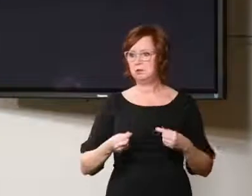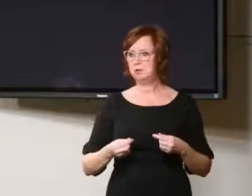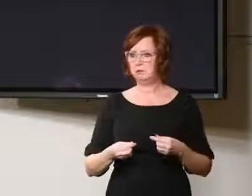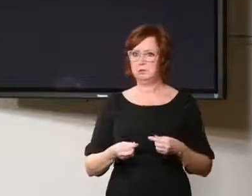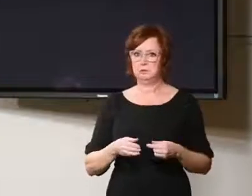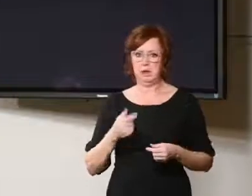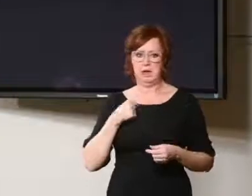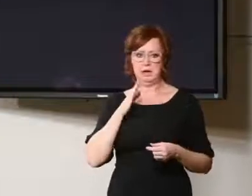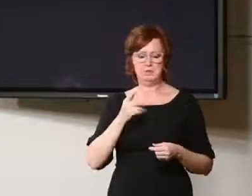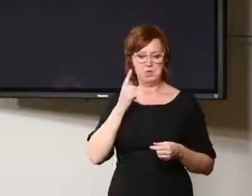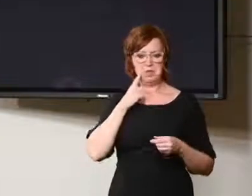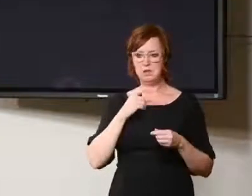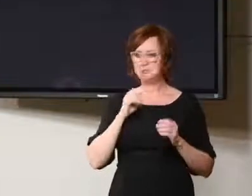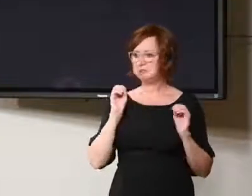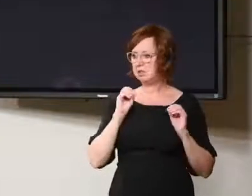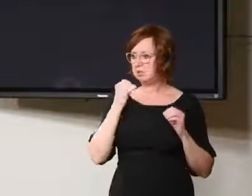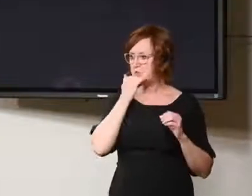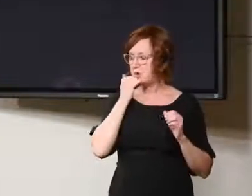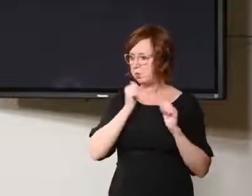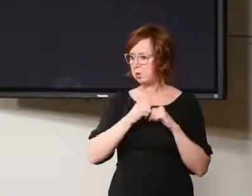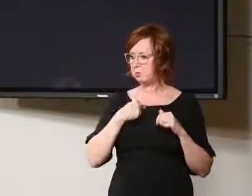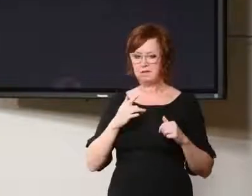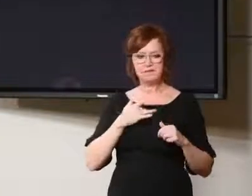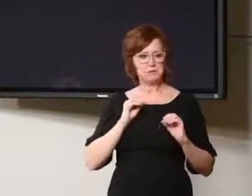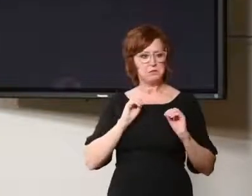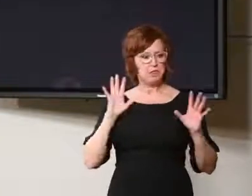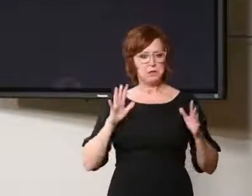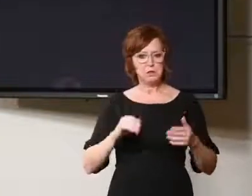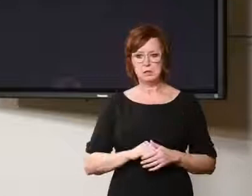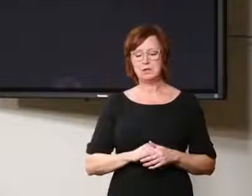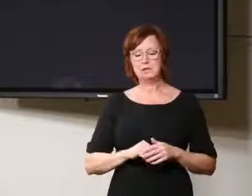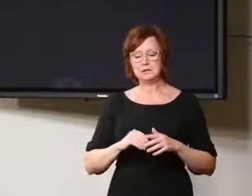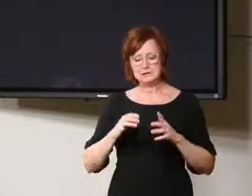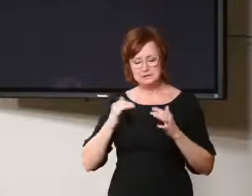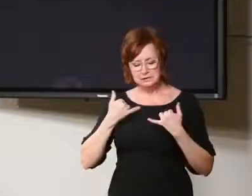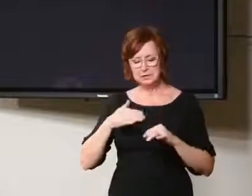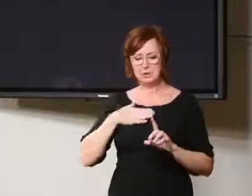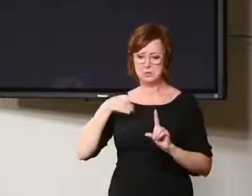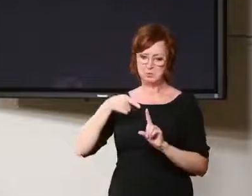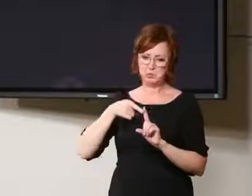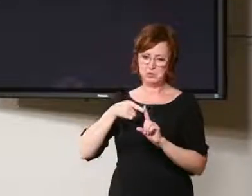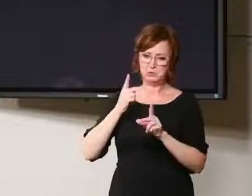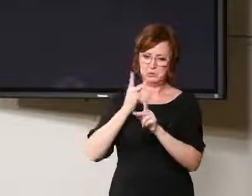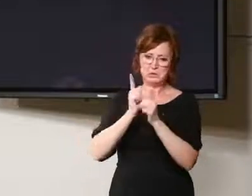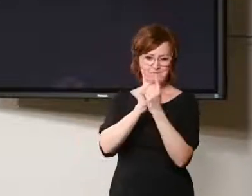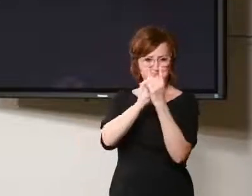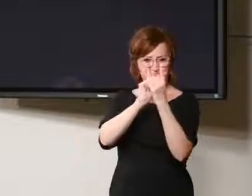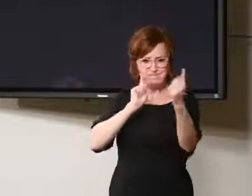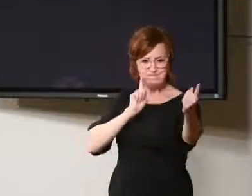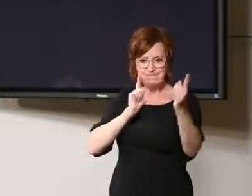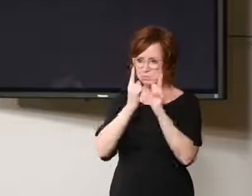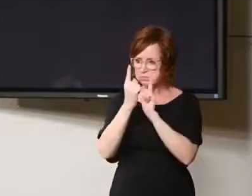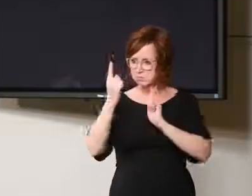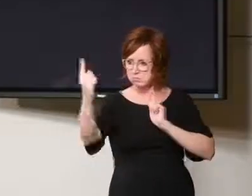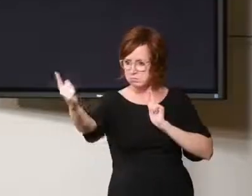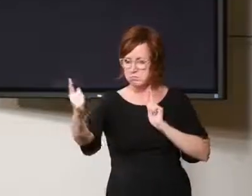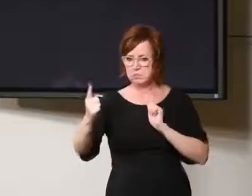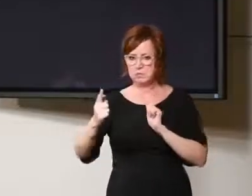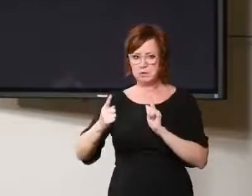so important all the time, even when you're going shopping. That's why there's so many restrictions now on